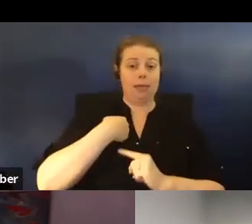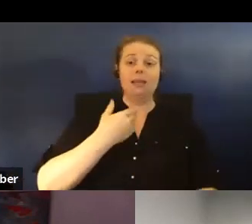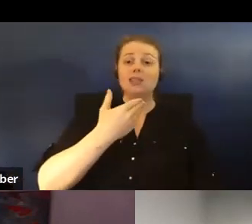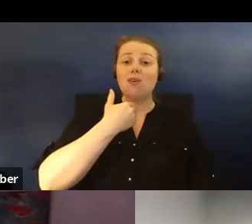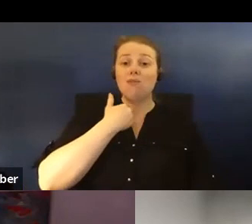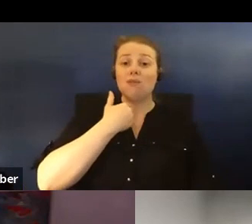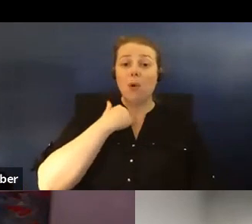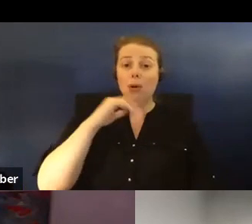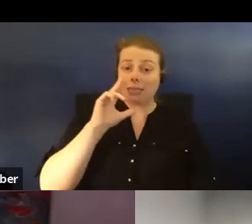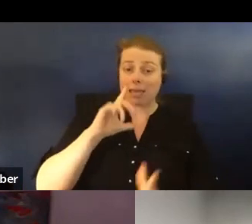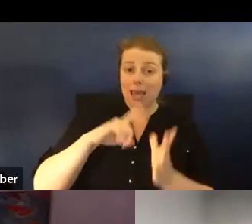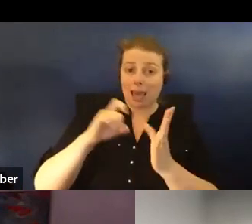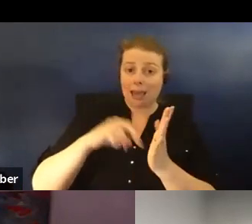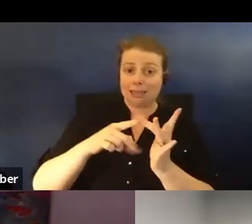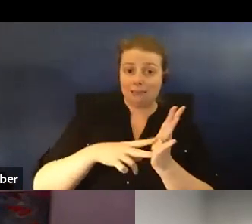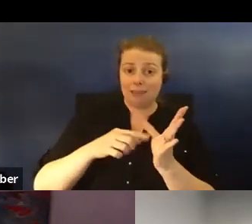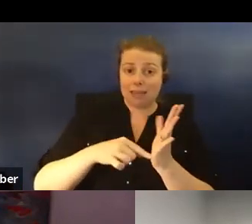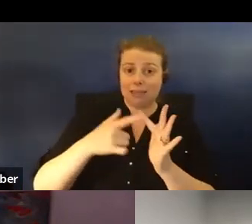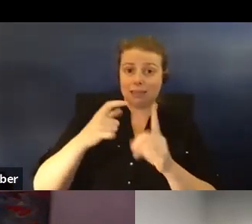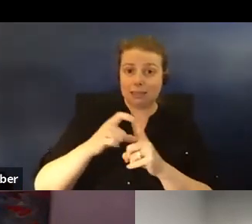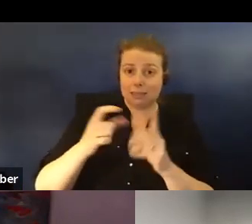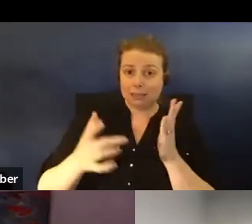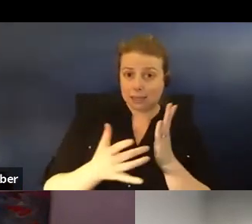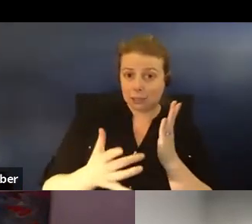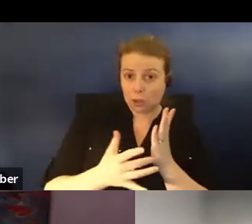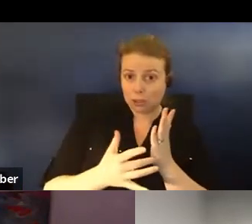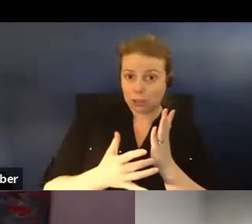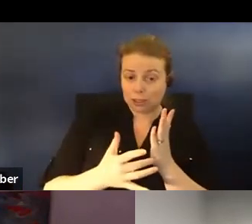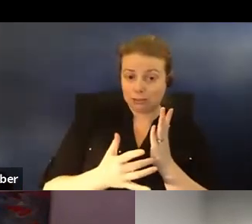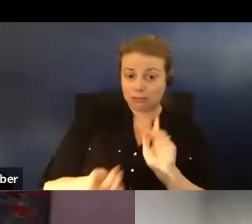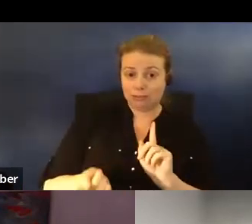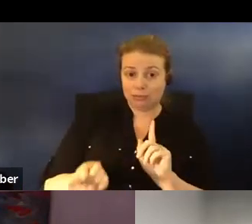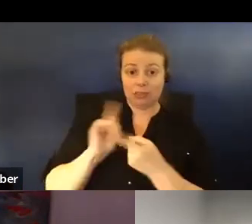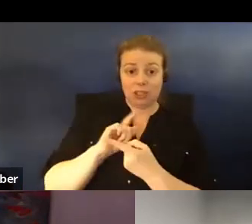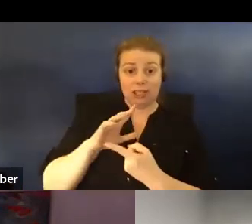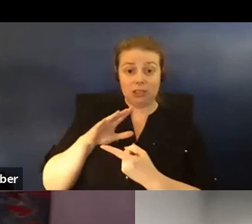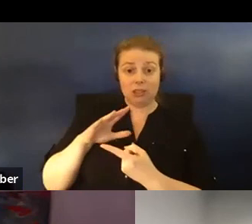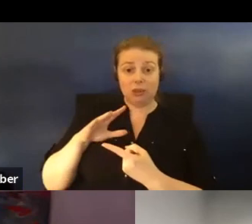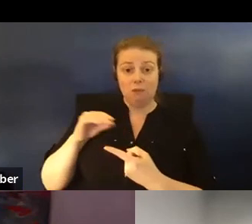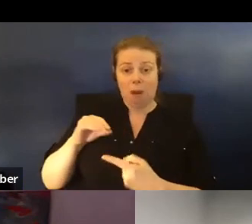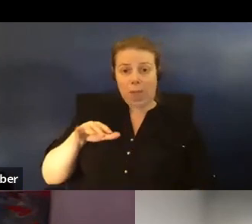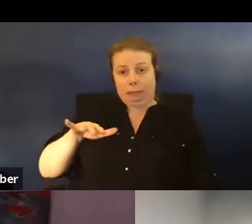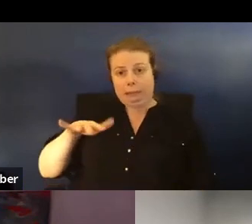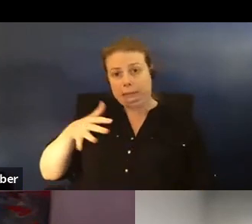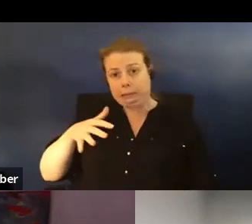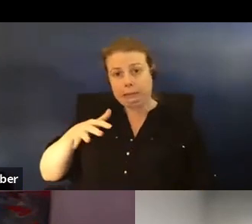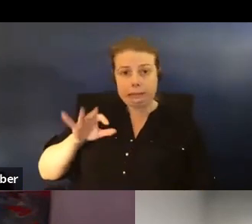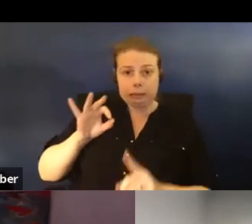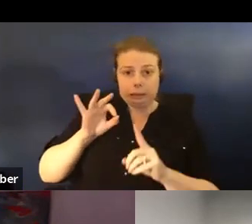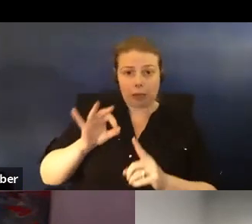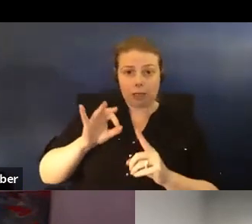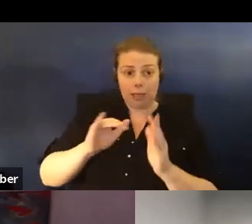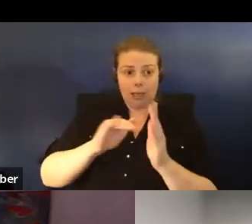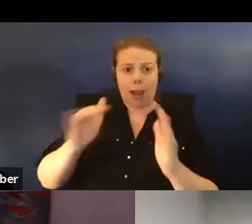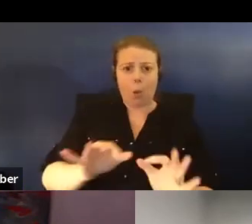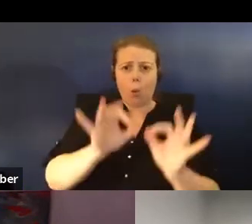technology, which I use. And that has changed from being moderately accurate to now being very, very